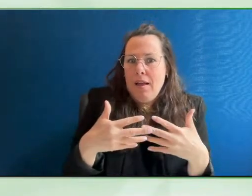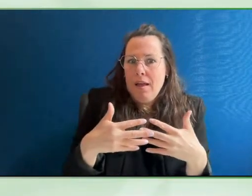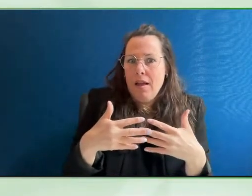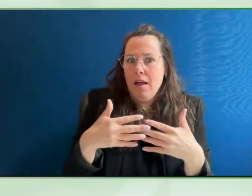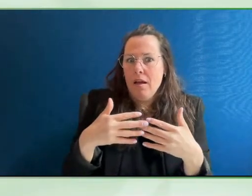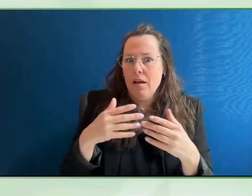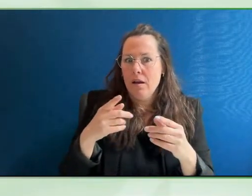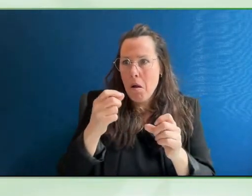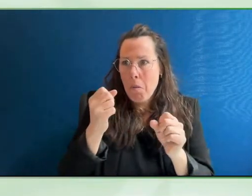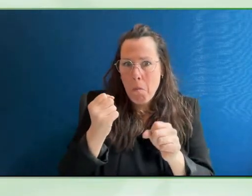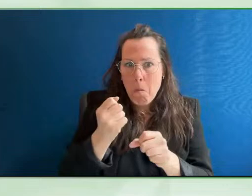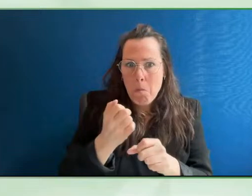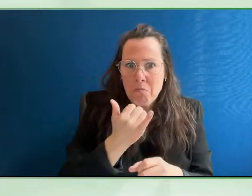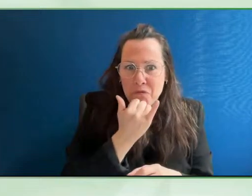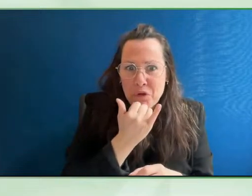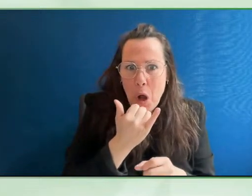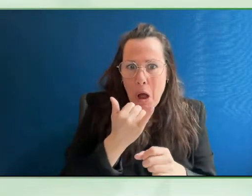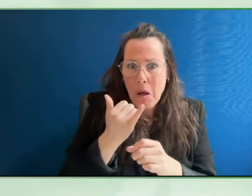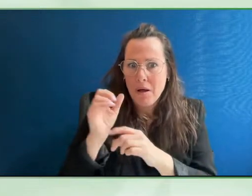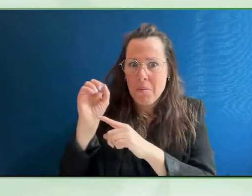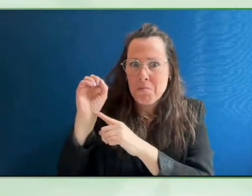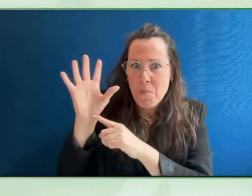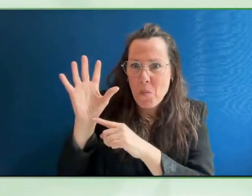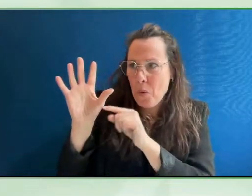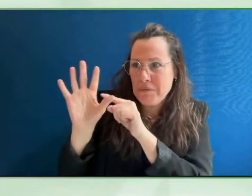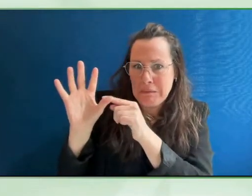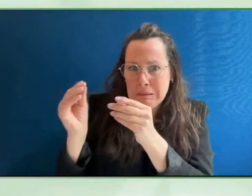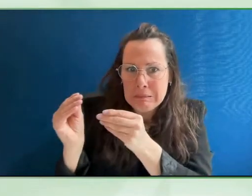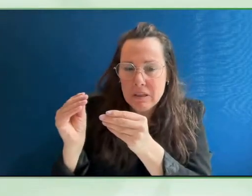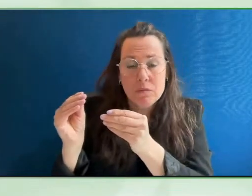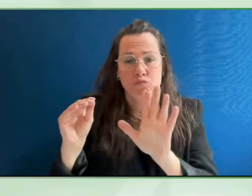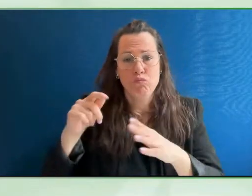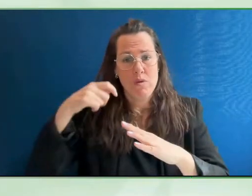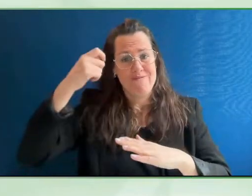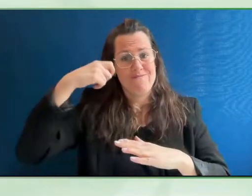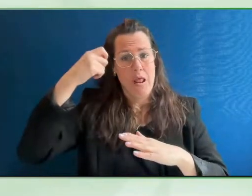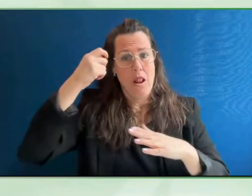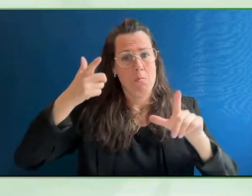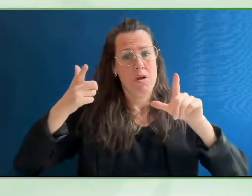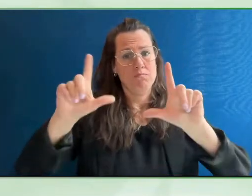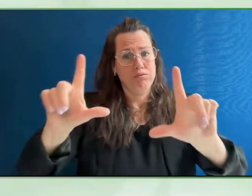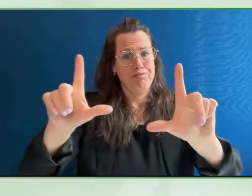Can you share with me a little bit more about, with all of us, a little bit more about